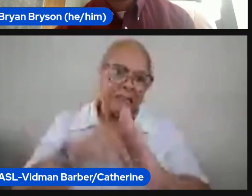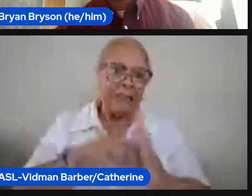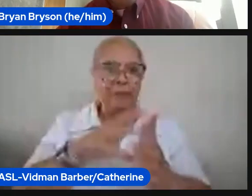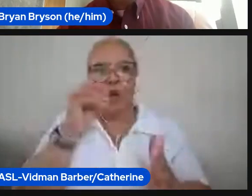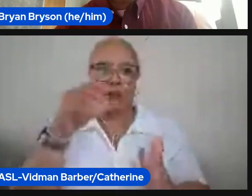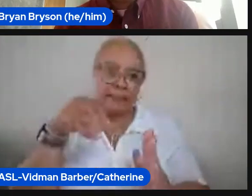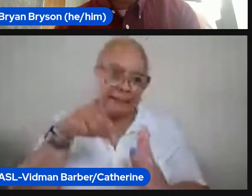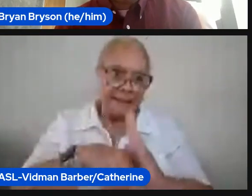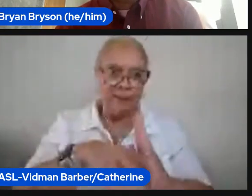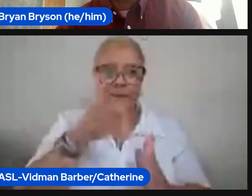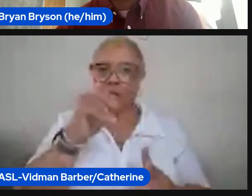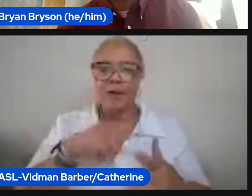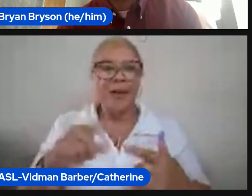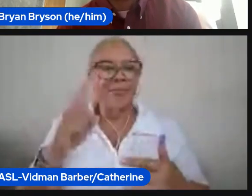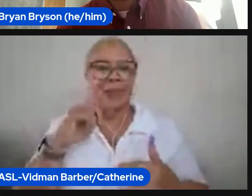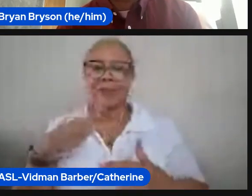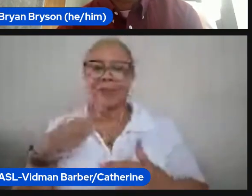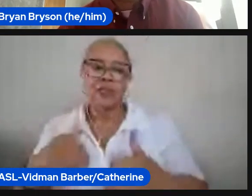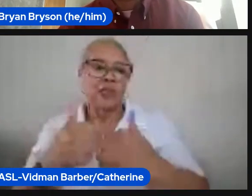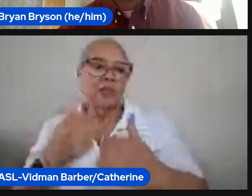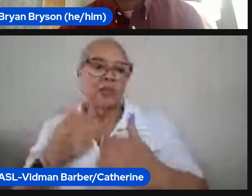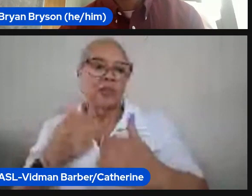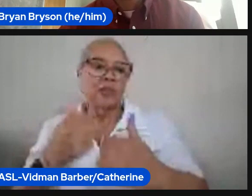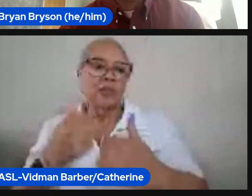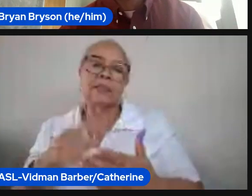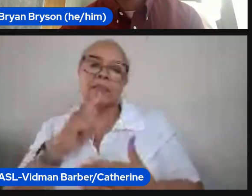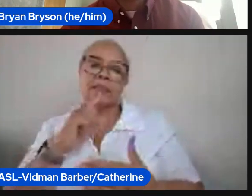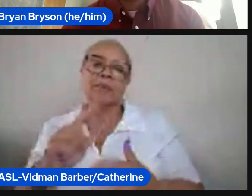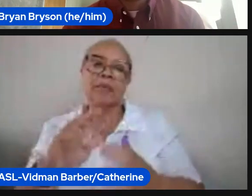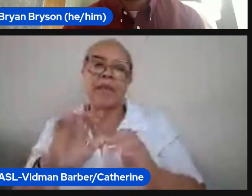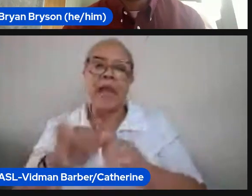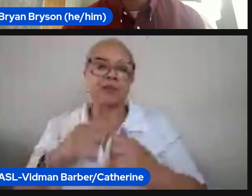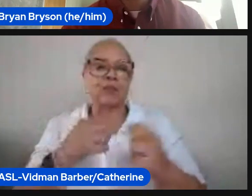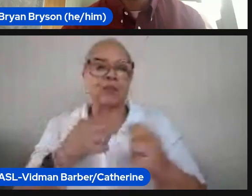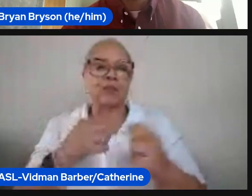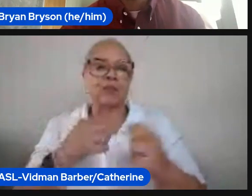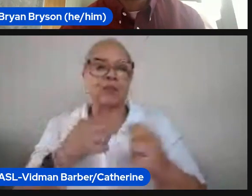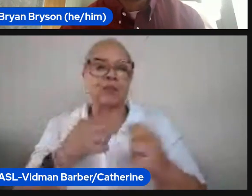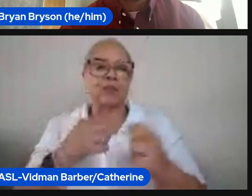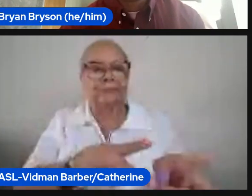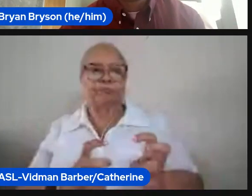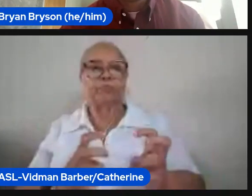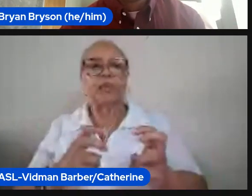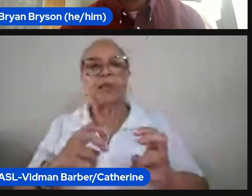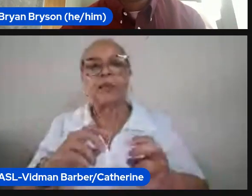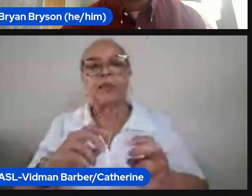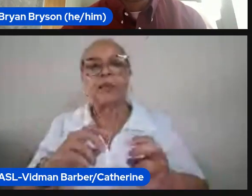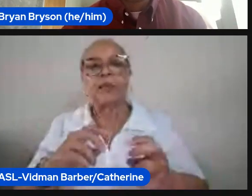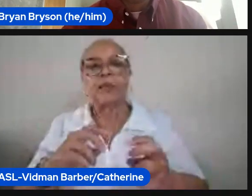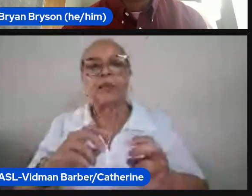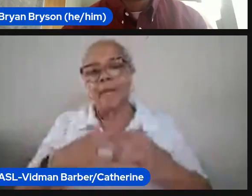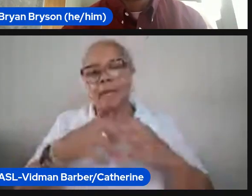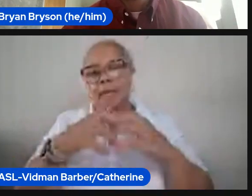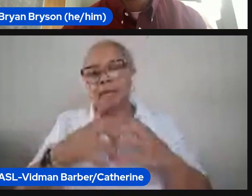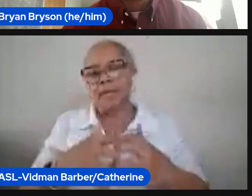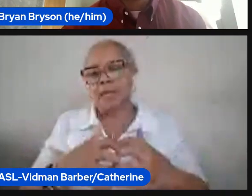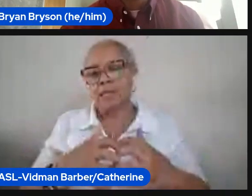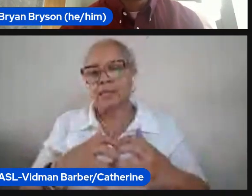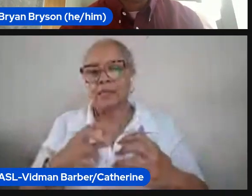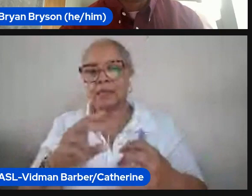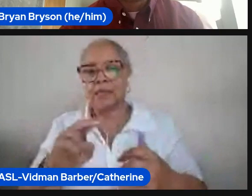I think a challenge can be sometimes, how do I extract mechanistic